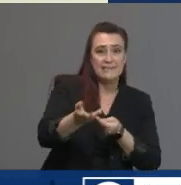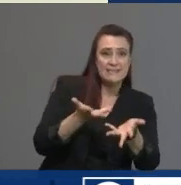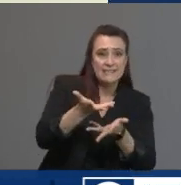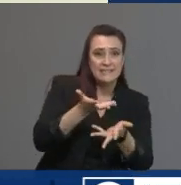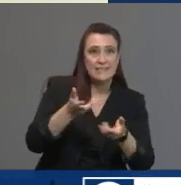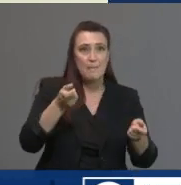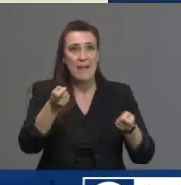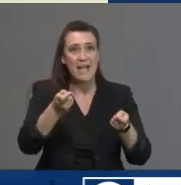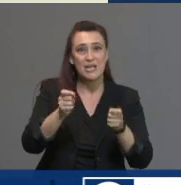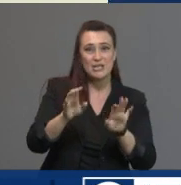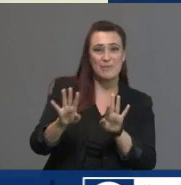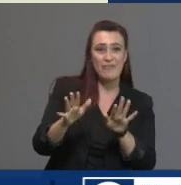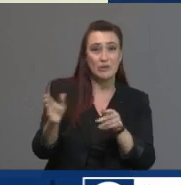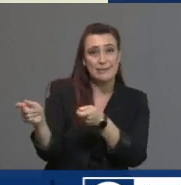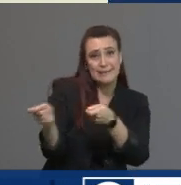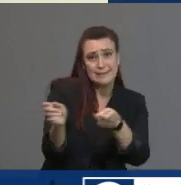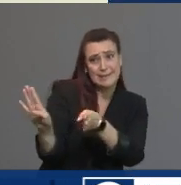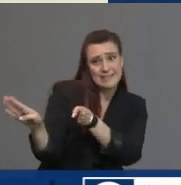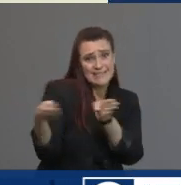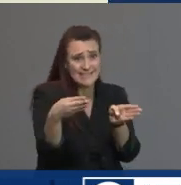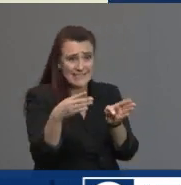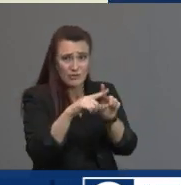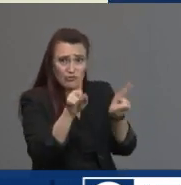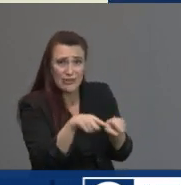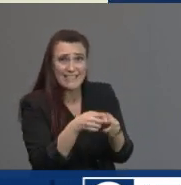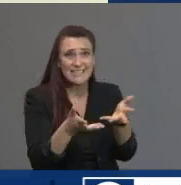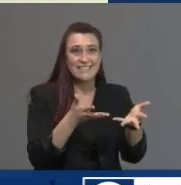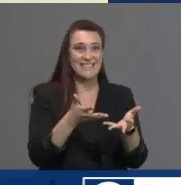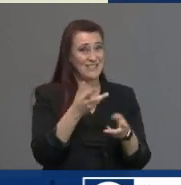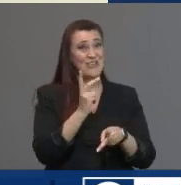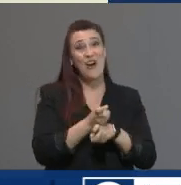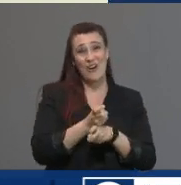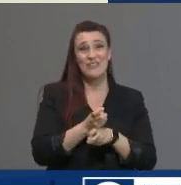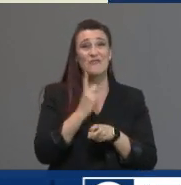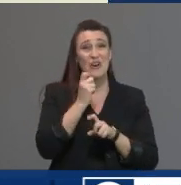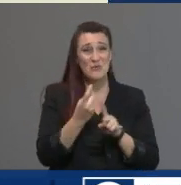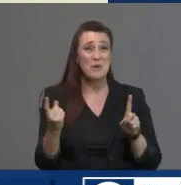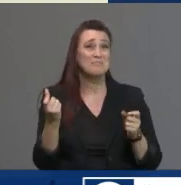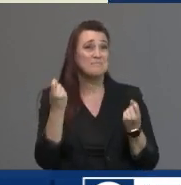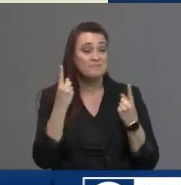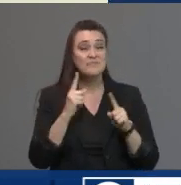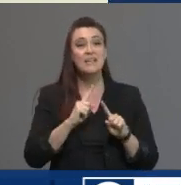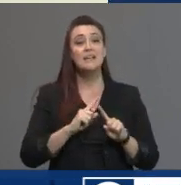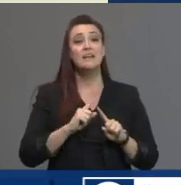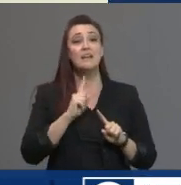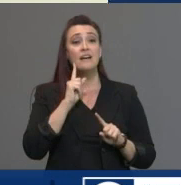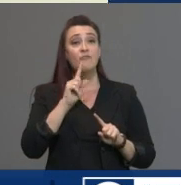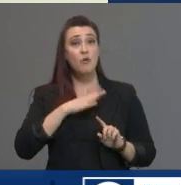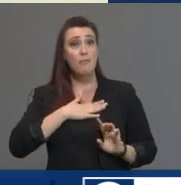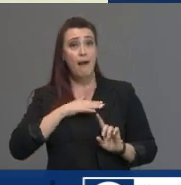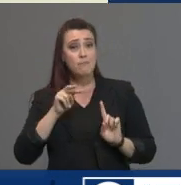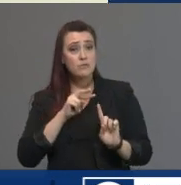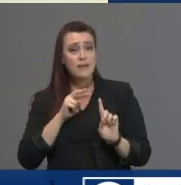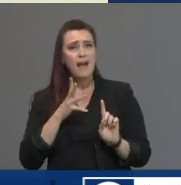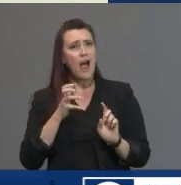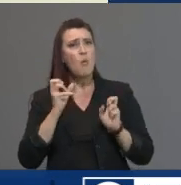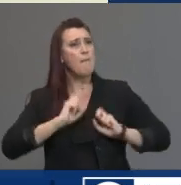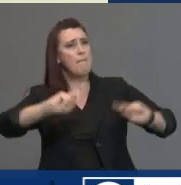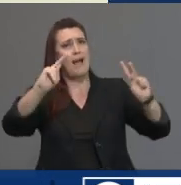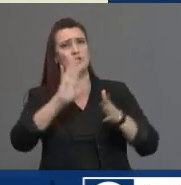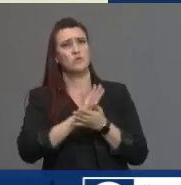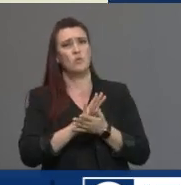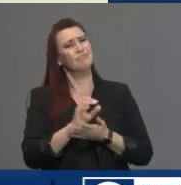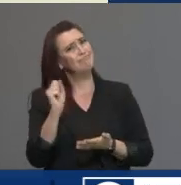help fill in the gaps and keep the attention spans there. From where I sit, I want kids back in